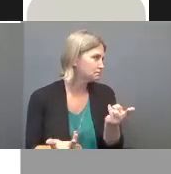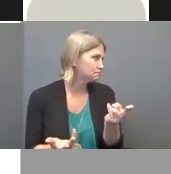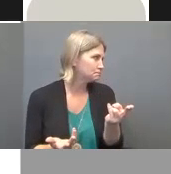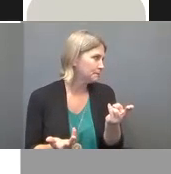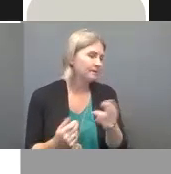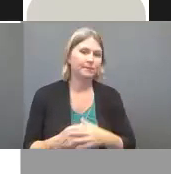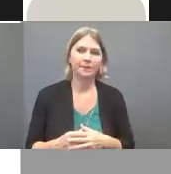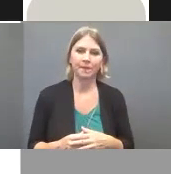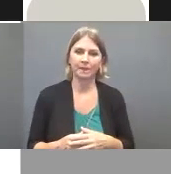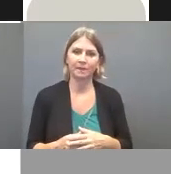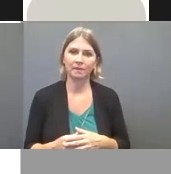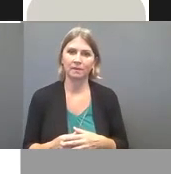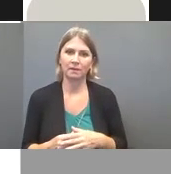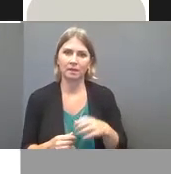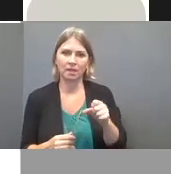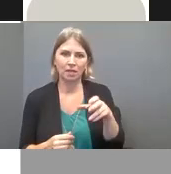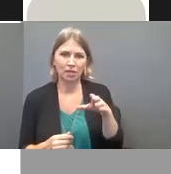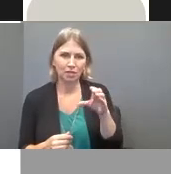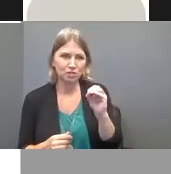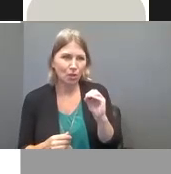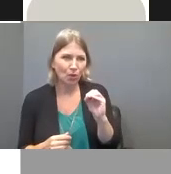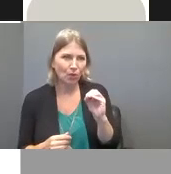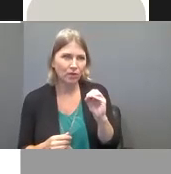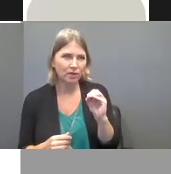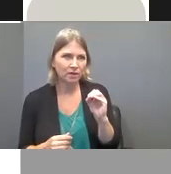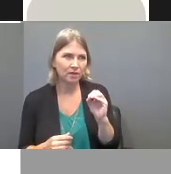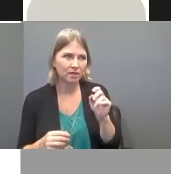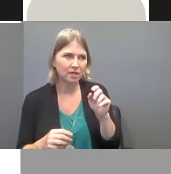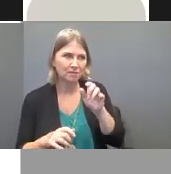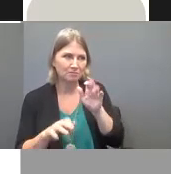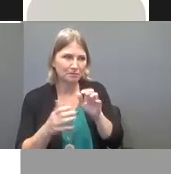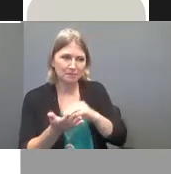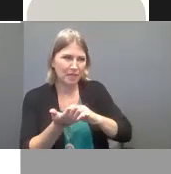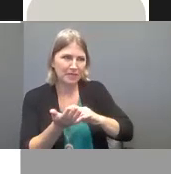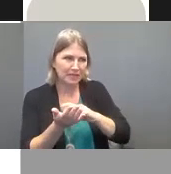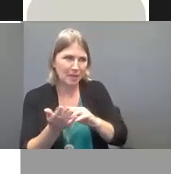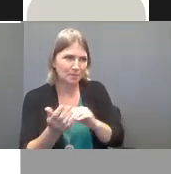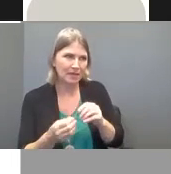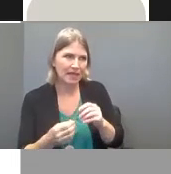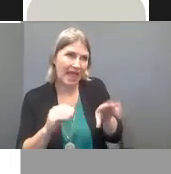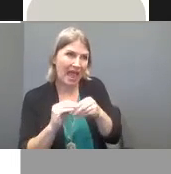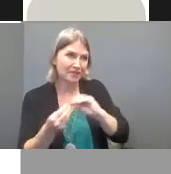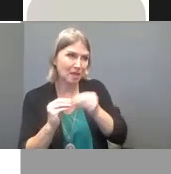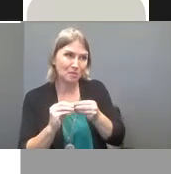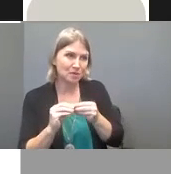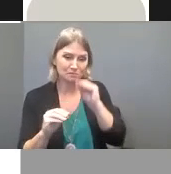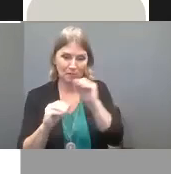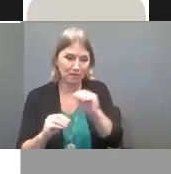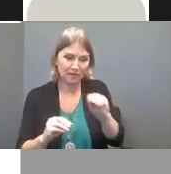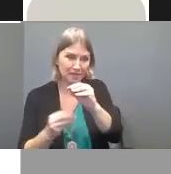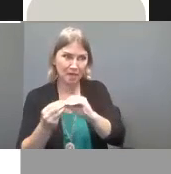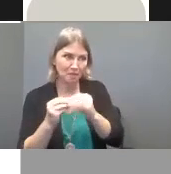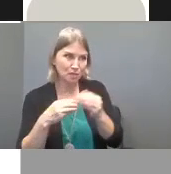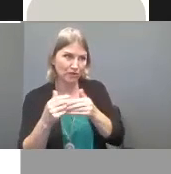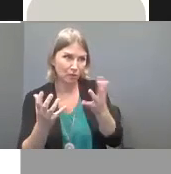So you just plugged in numbers until you found the right one? Yes, basically yes, that is what it boils down to.